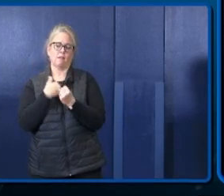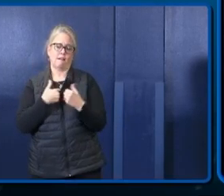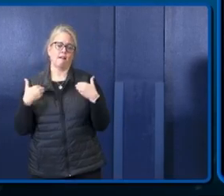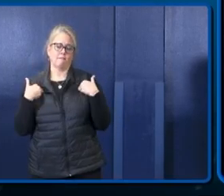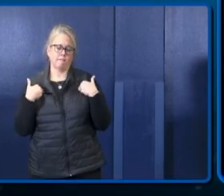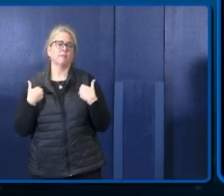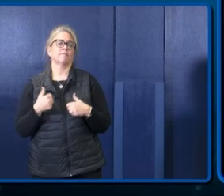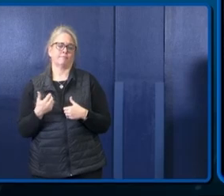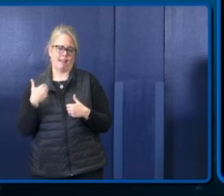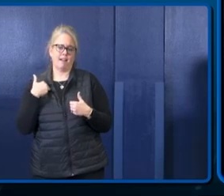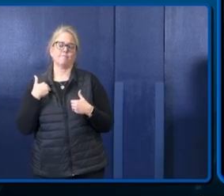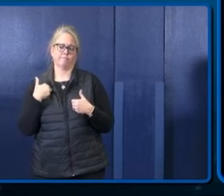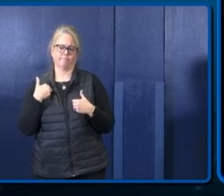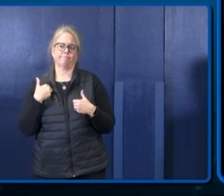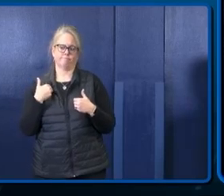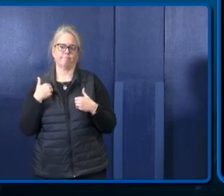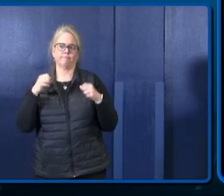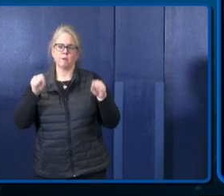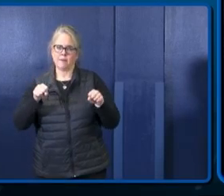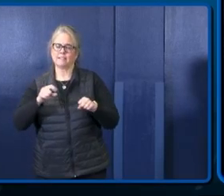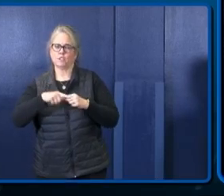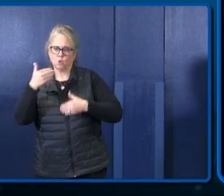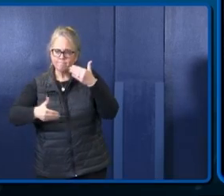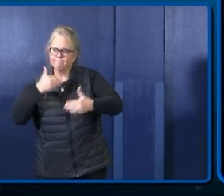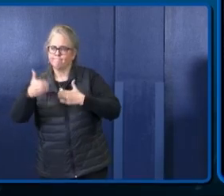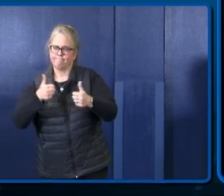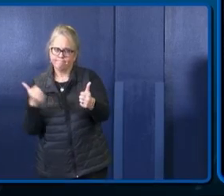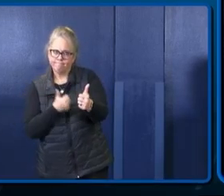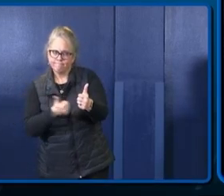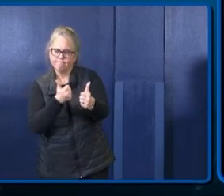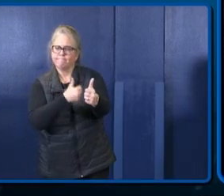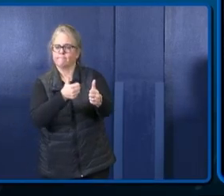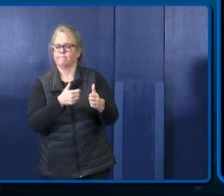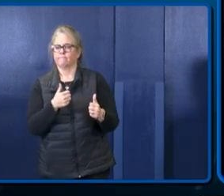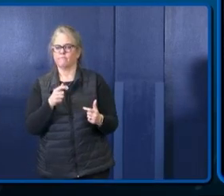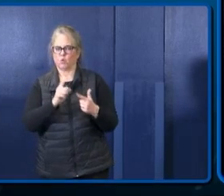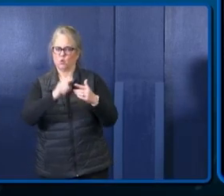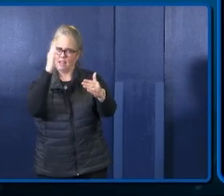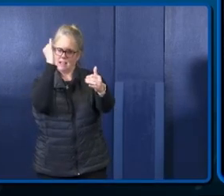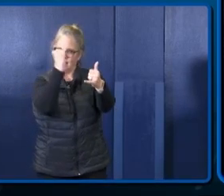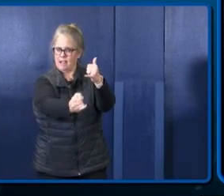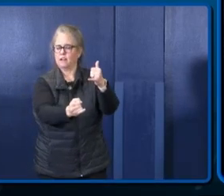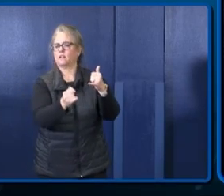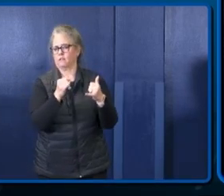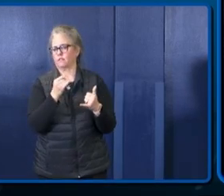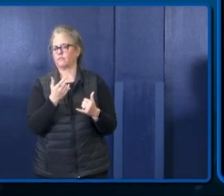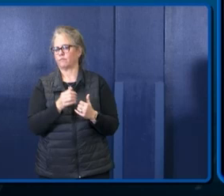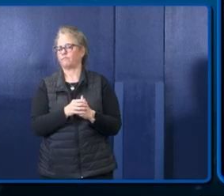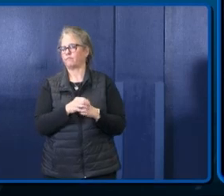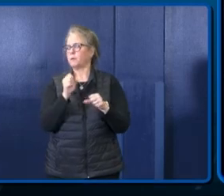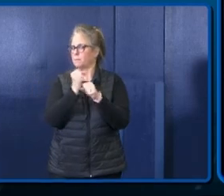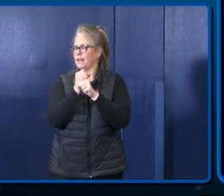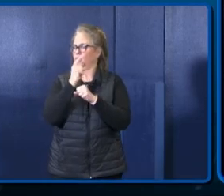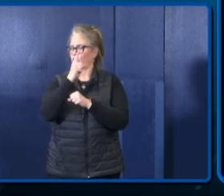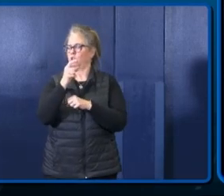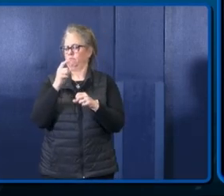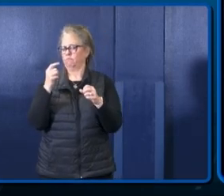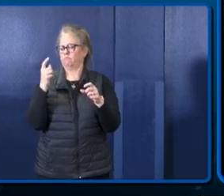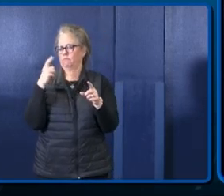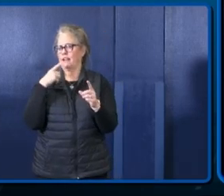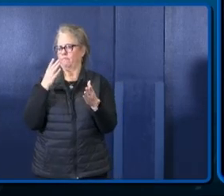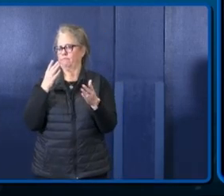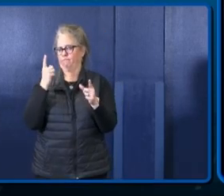and the willingness to pursue this case to the very end and to achieve the right justice for these victims, and we intend to do that. Again, with